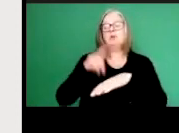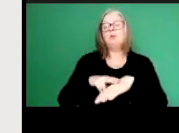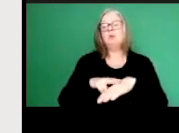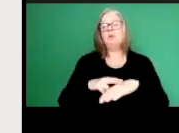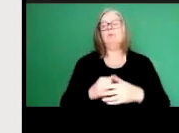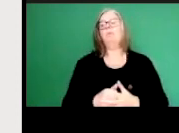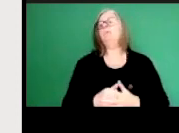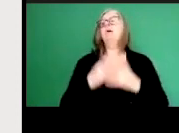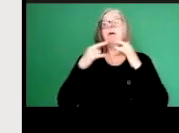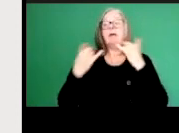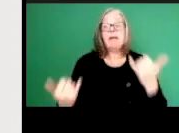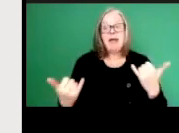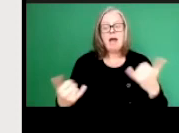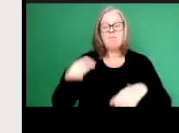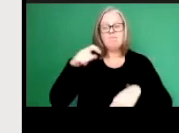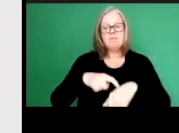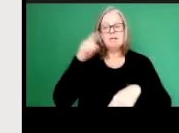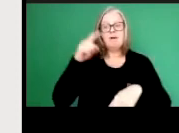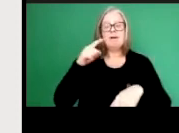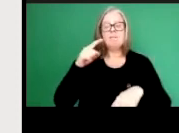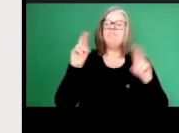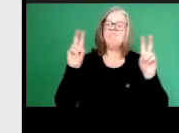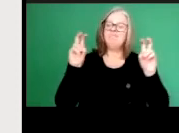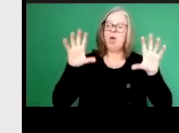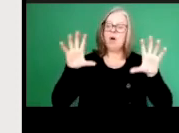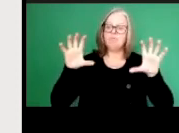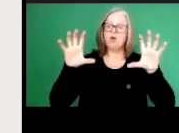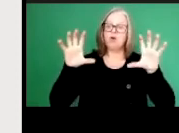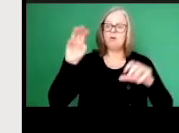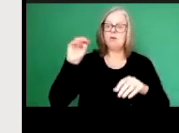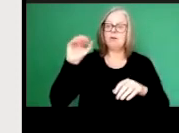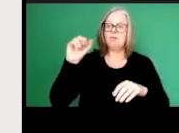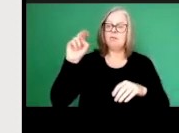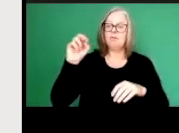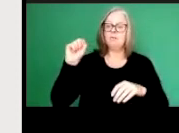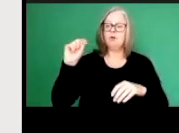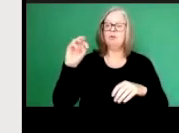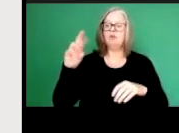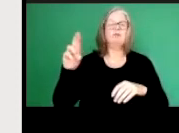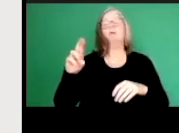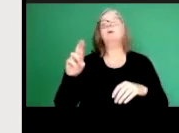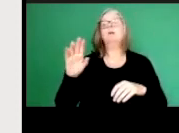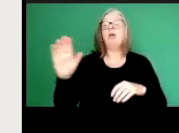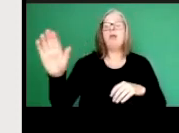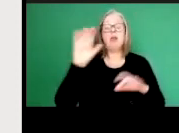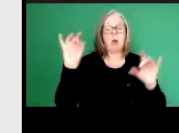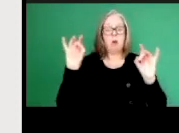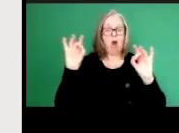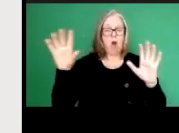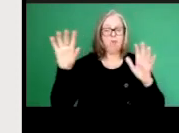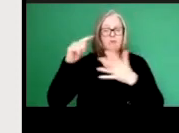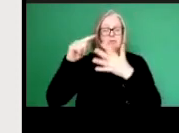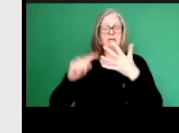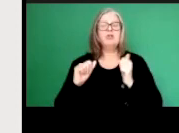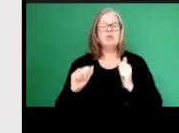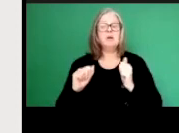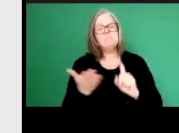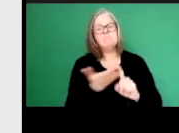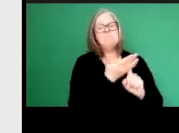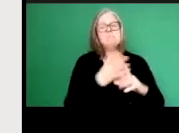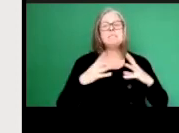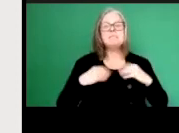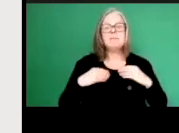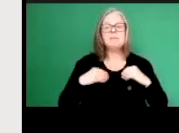Now is the moment of monsters. And those who seek to make their monstrosity seem acceptable, logical, and normal.